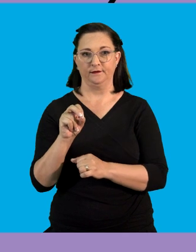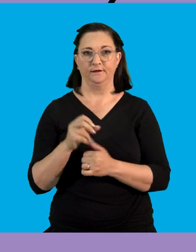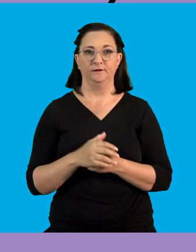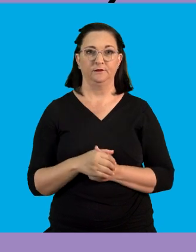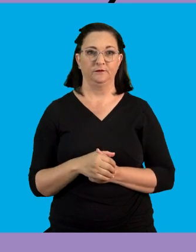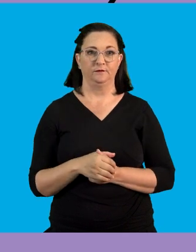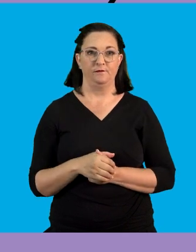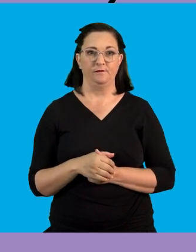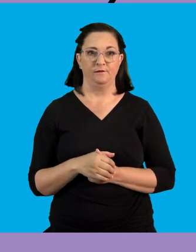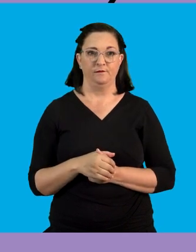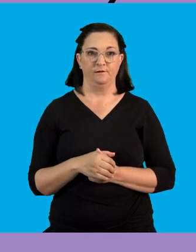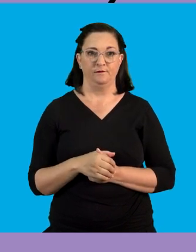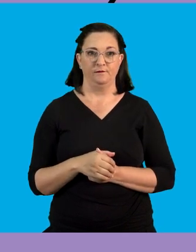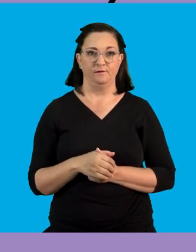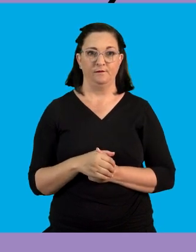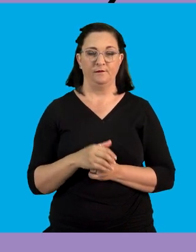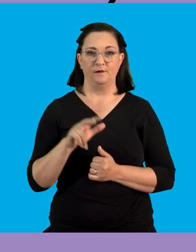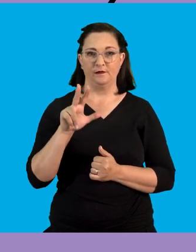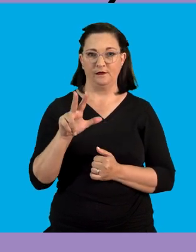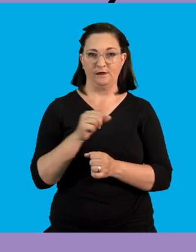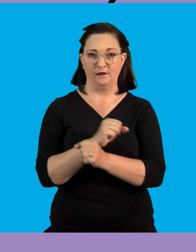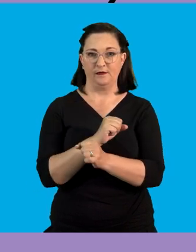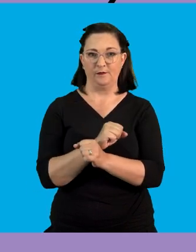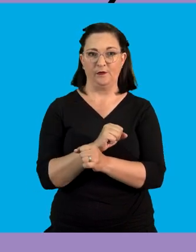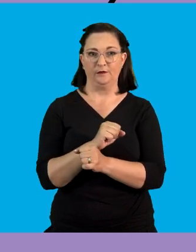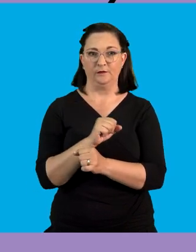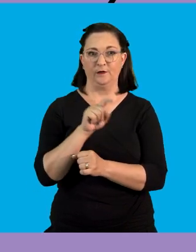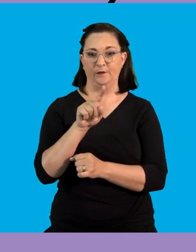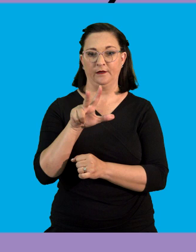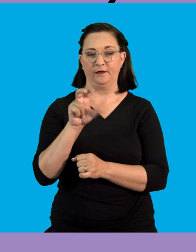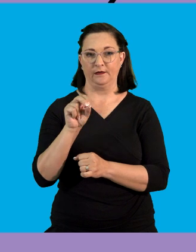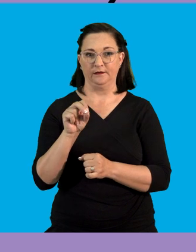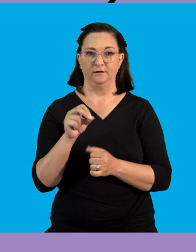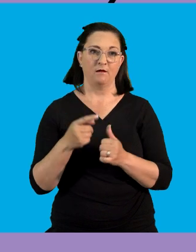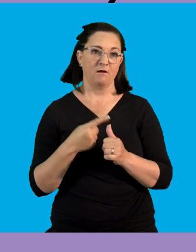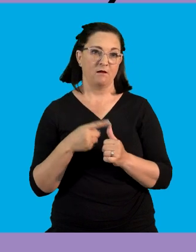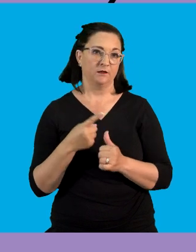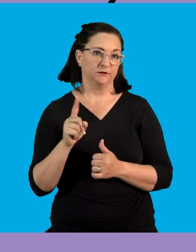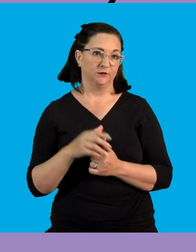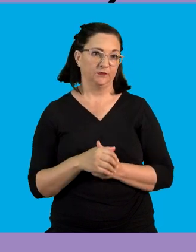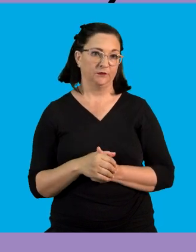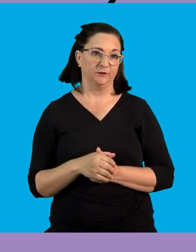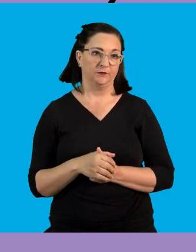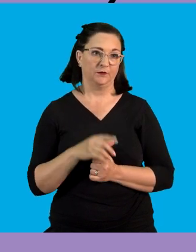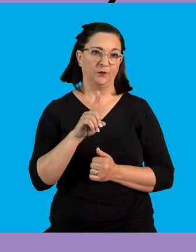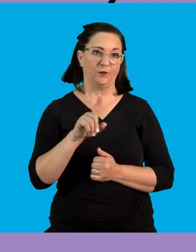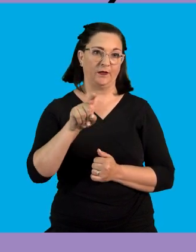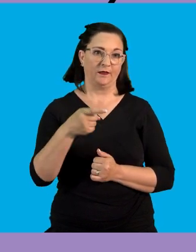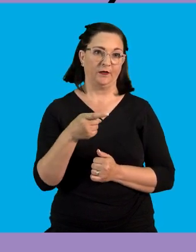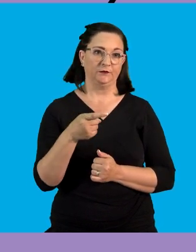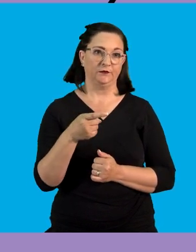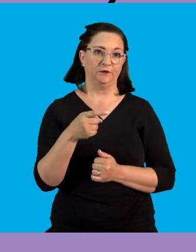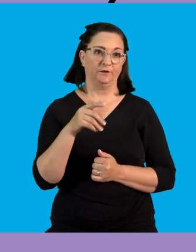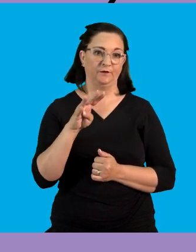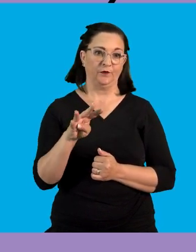8 multiplied by 180 degrees. And we again press that, 8 multiplied by 180